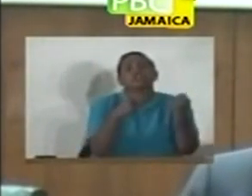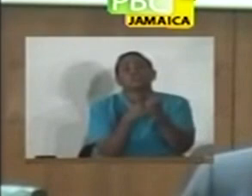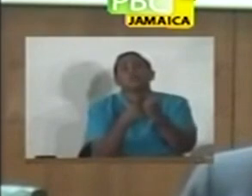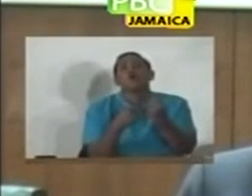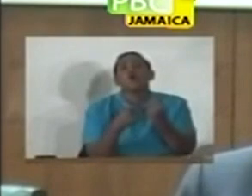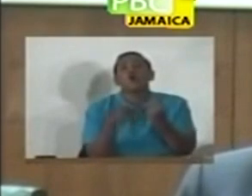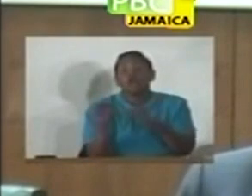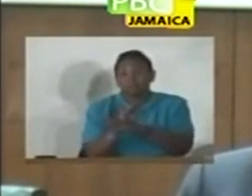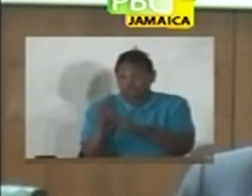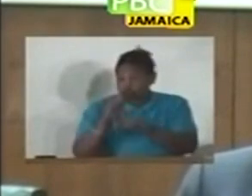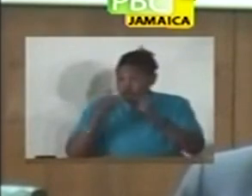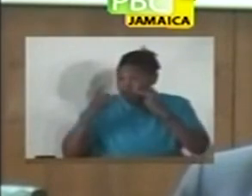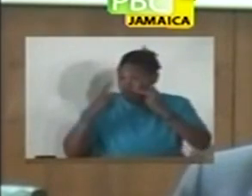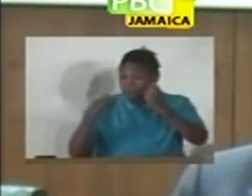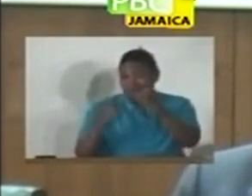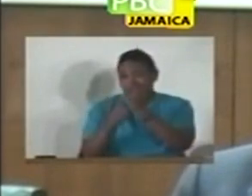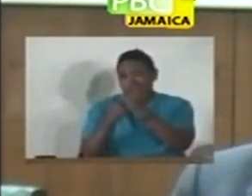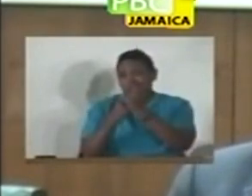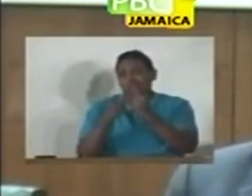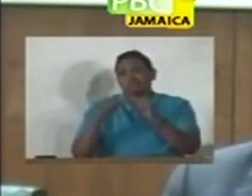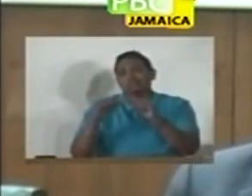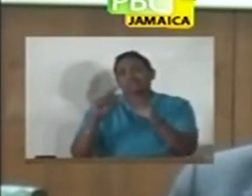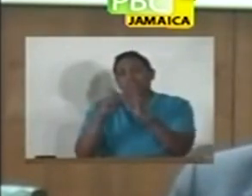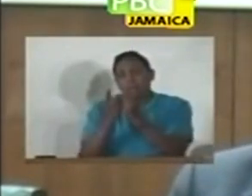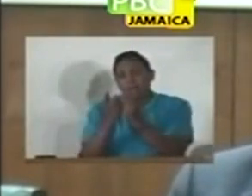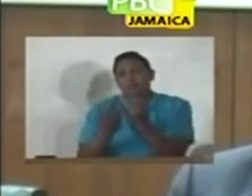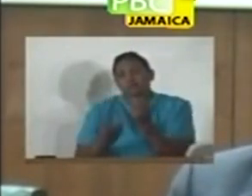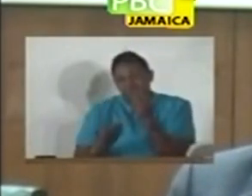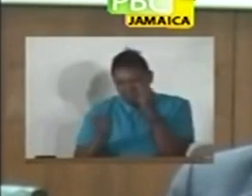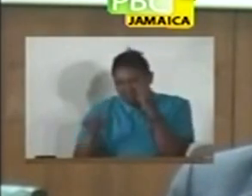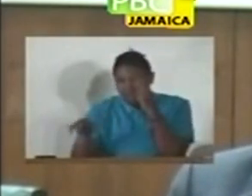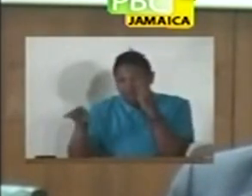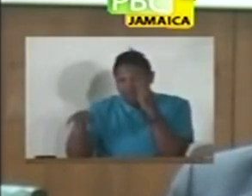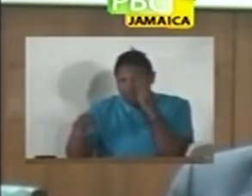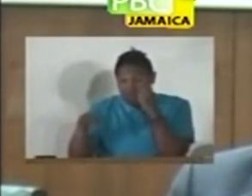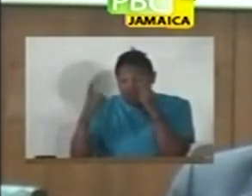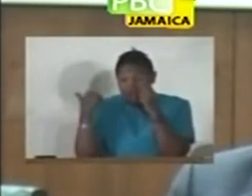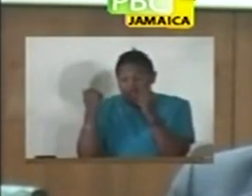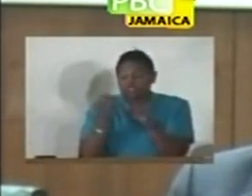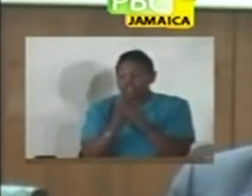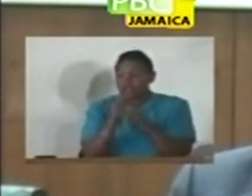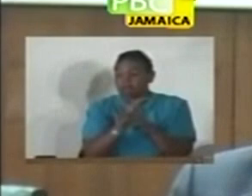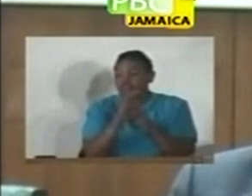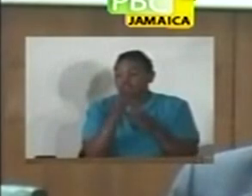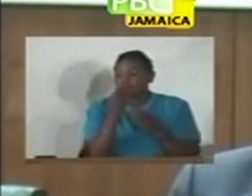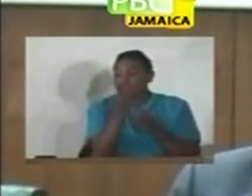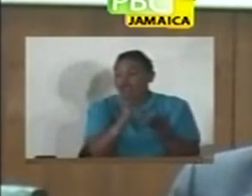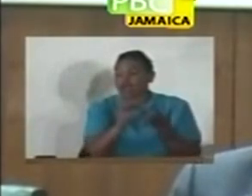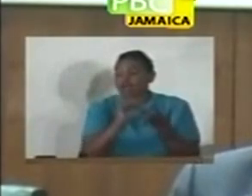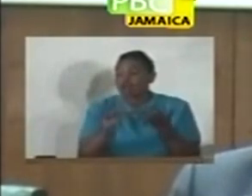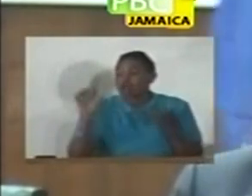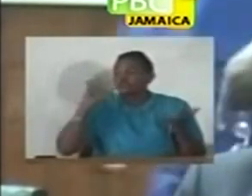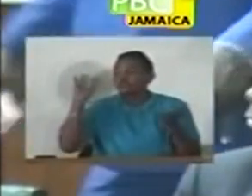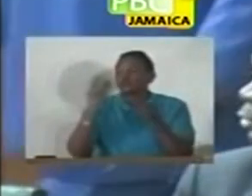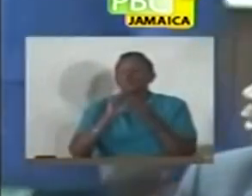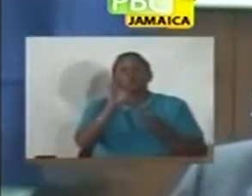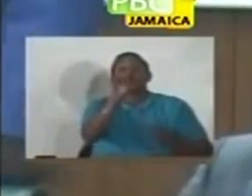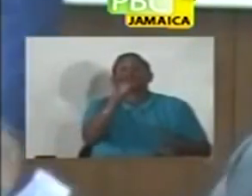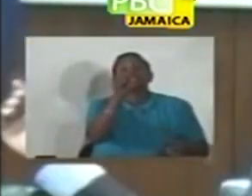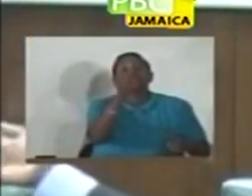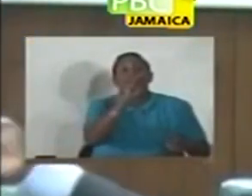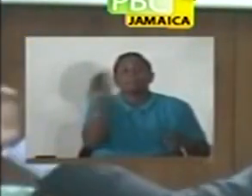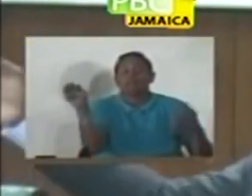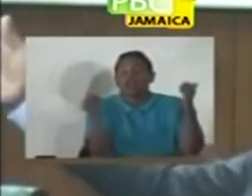Ministry's Public Assistance Department comes in. Last year, the Ministry provided grants totaling $110 million under